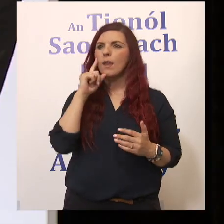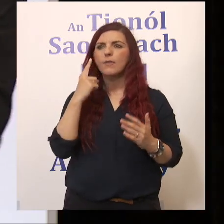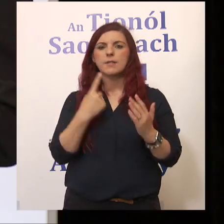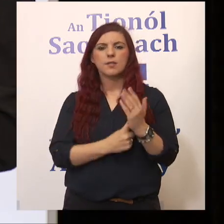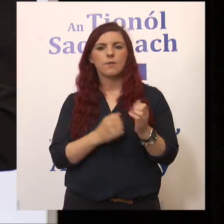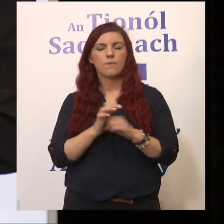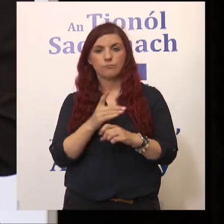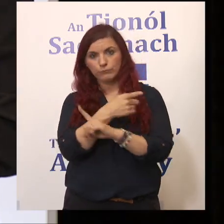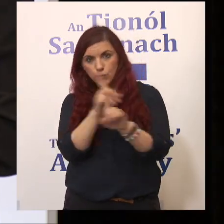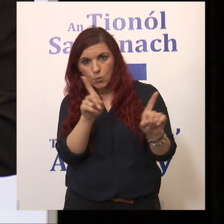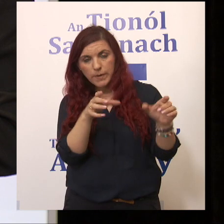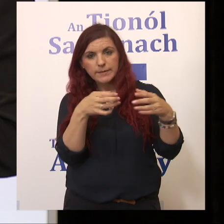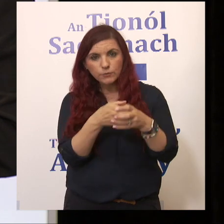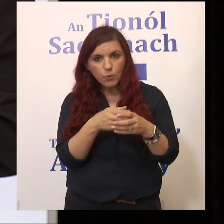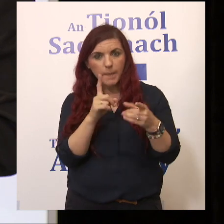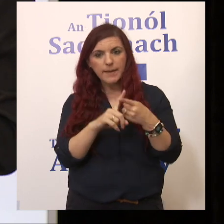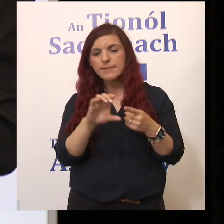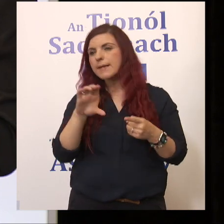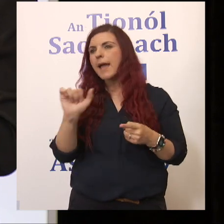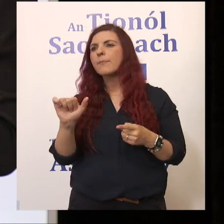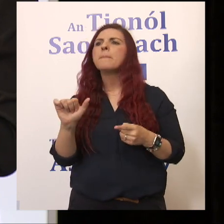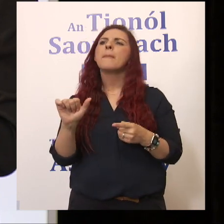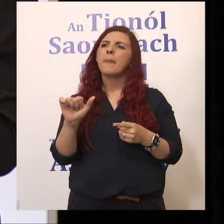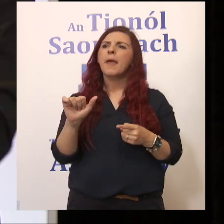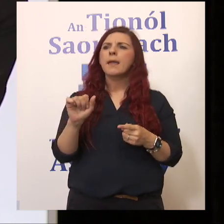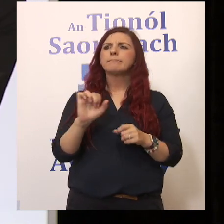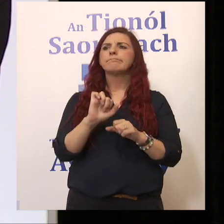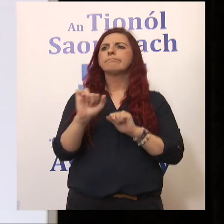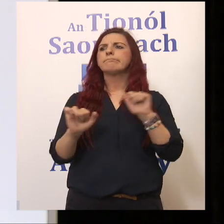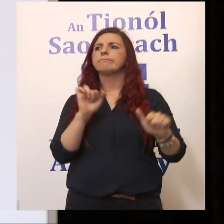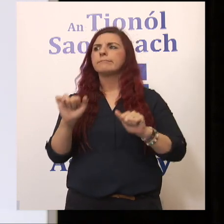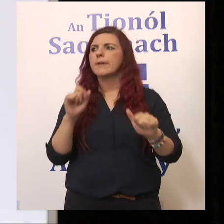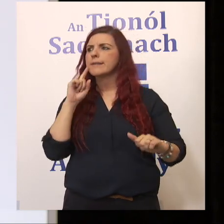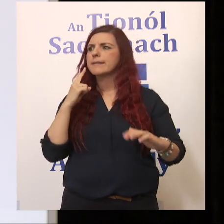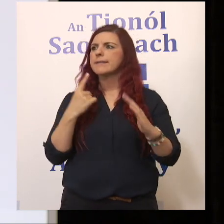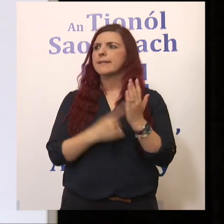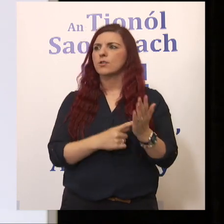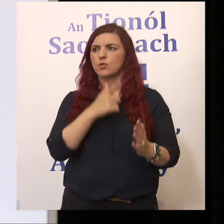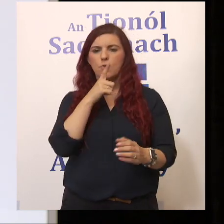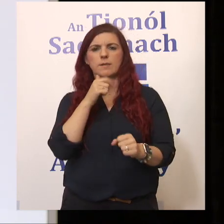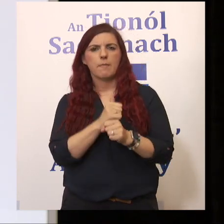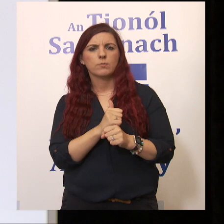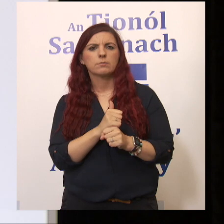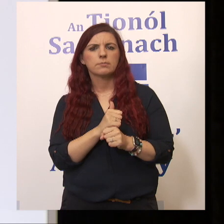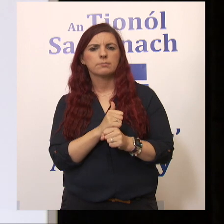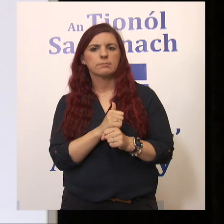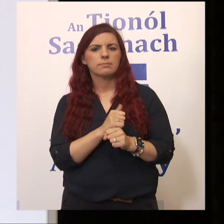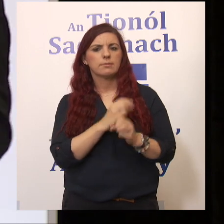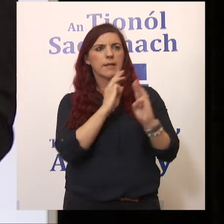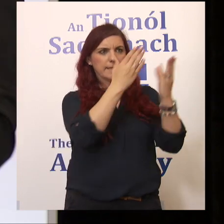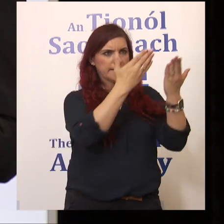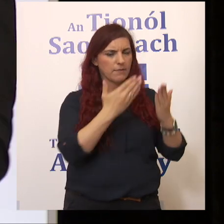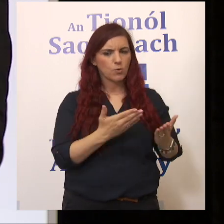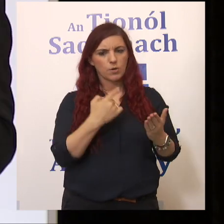this group as a citizens' assembly really comes down to, around proposals around devolution anyway, really comes down to